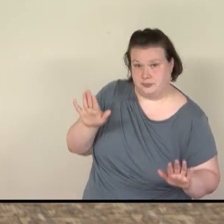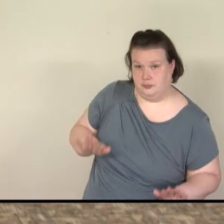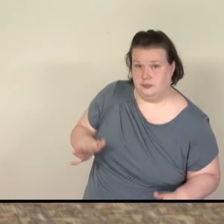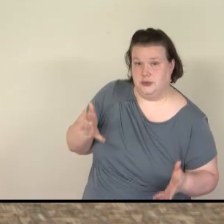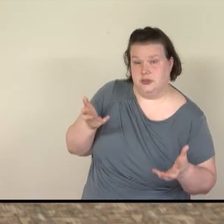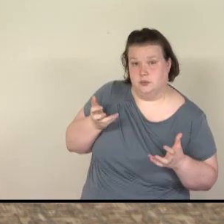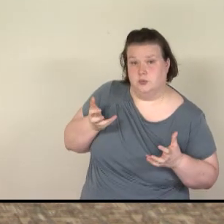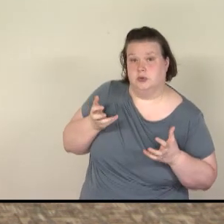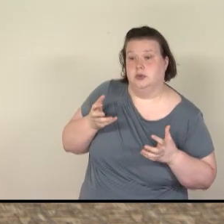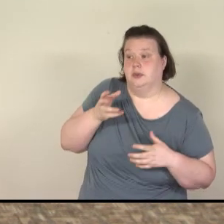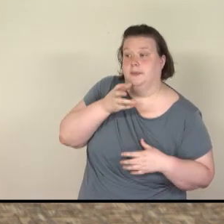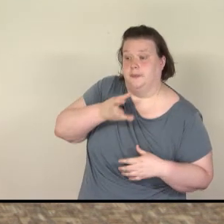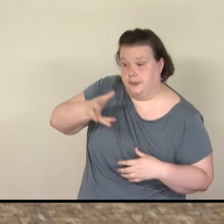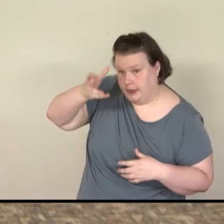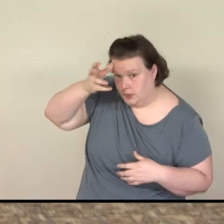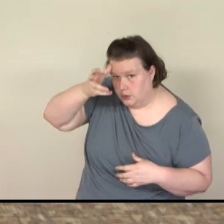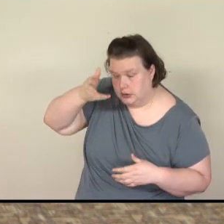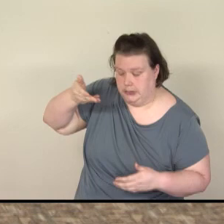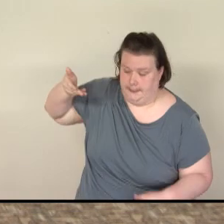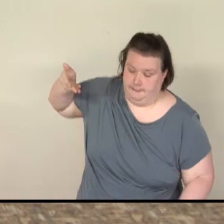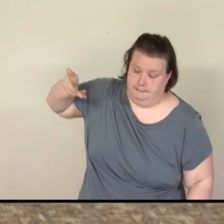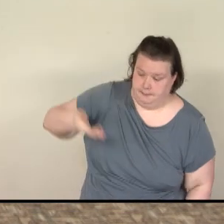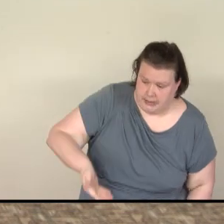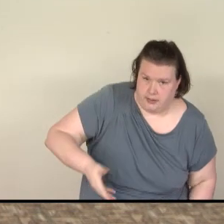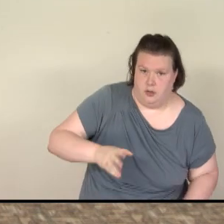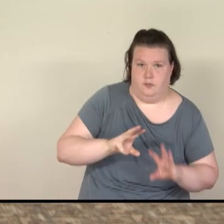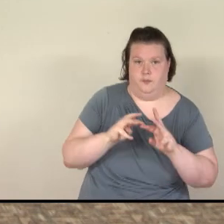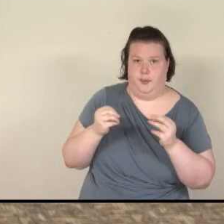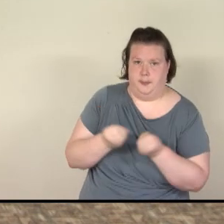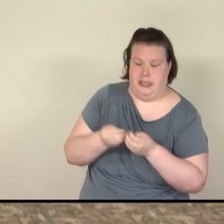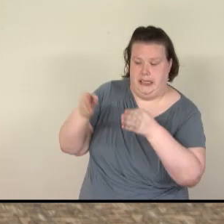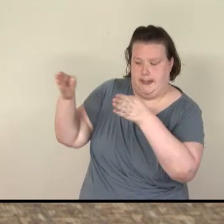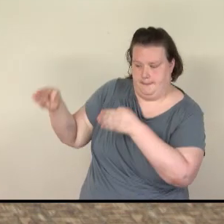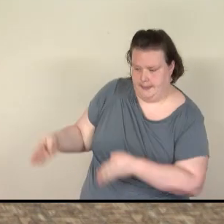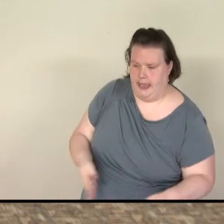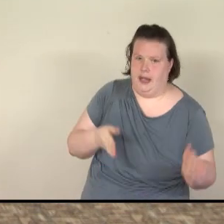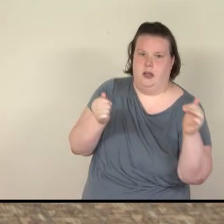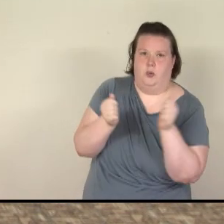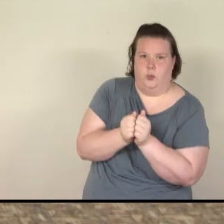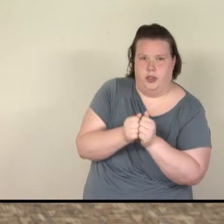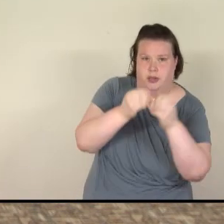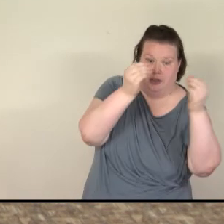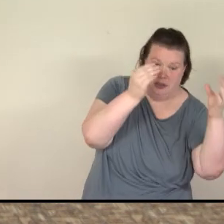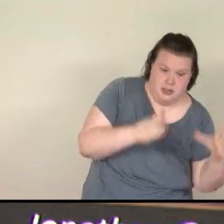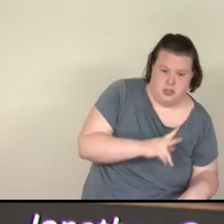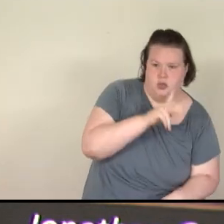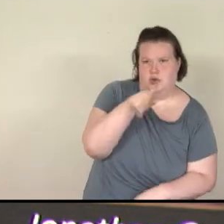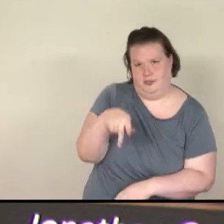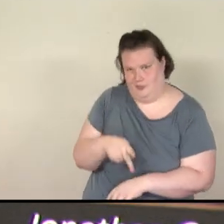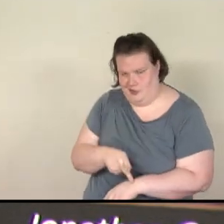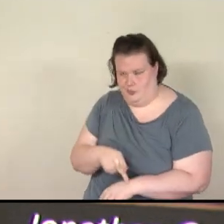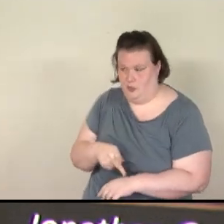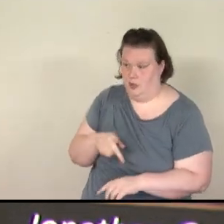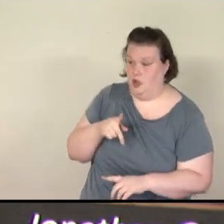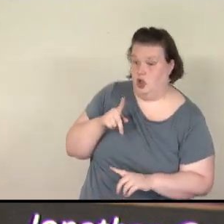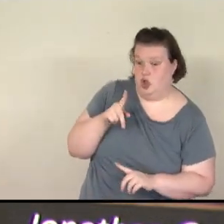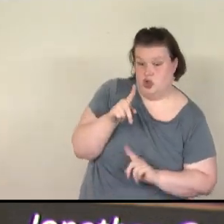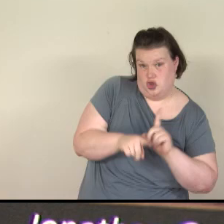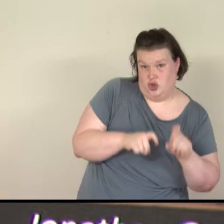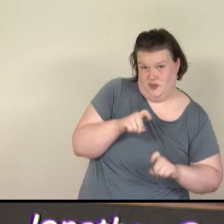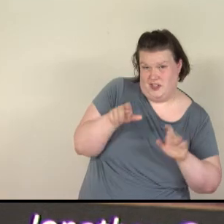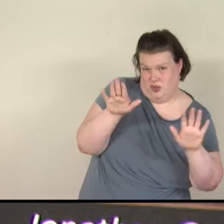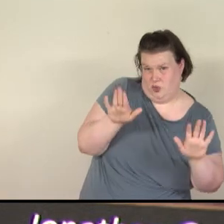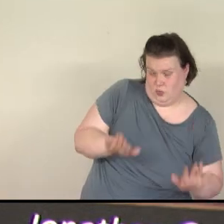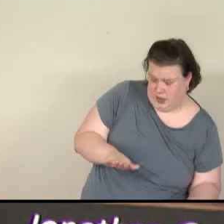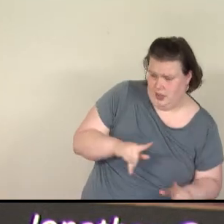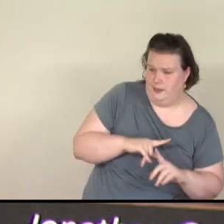them to be at the table where we're having these planning sessions with the teachers, with the principals. I think the surveys are great, but I